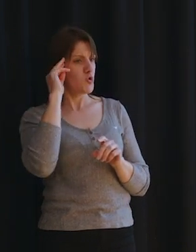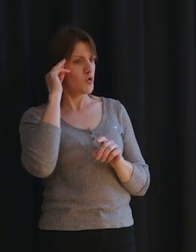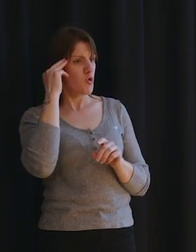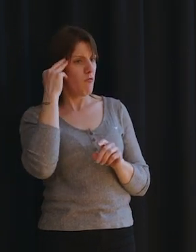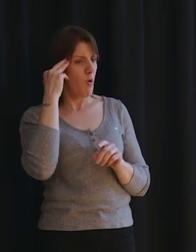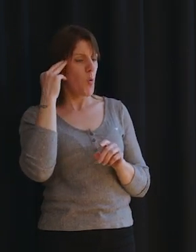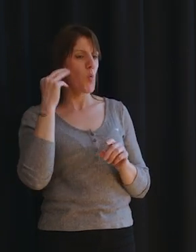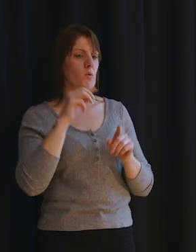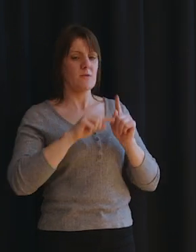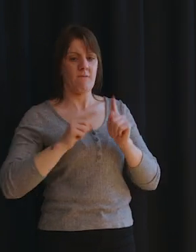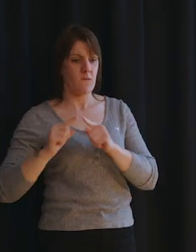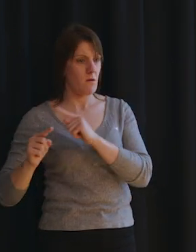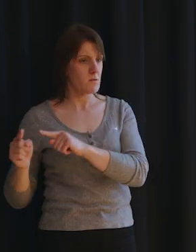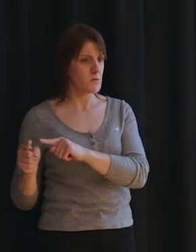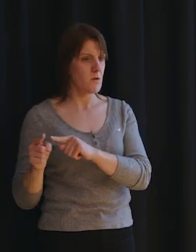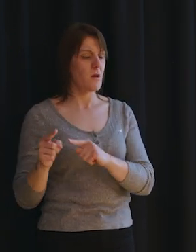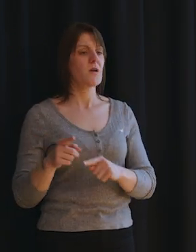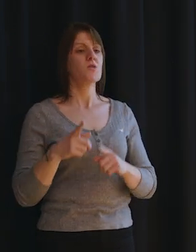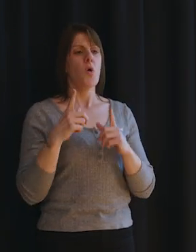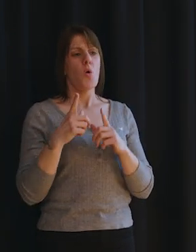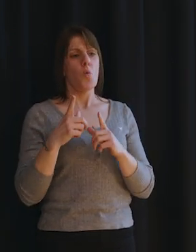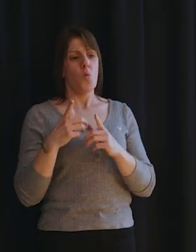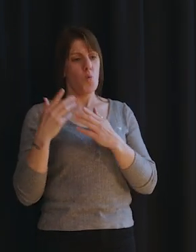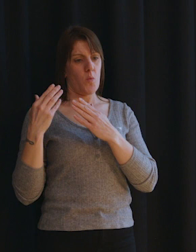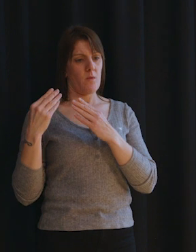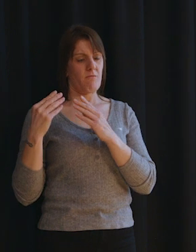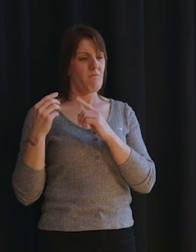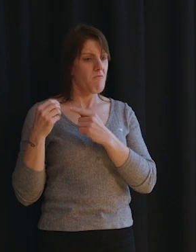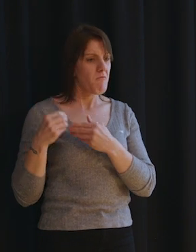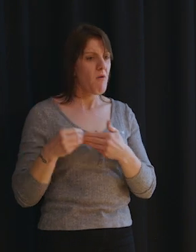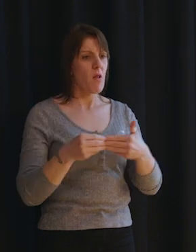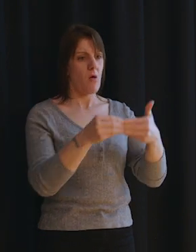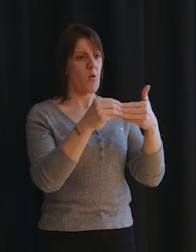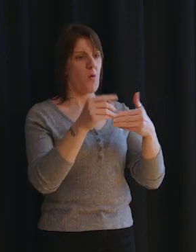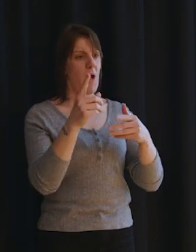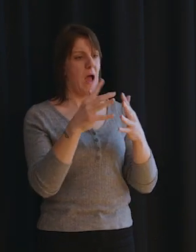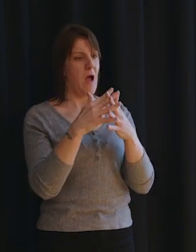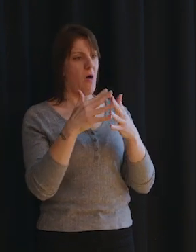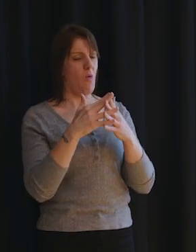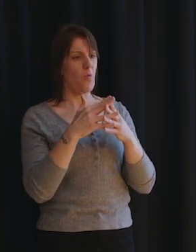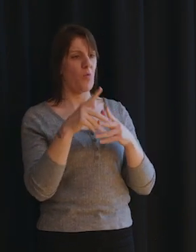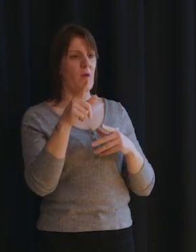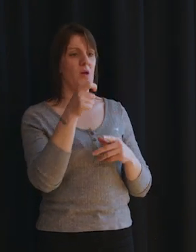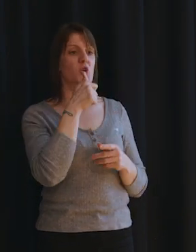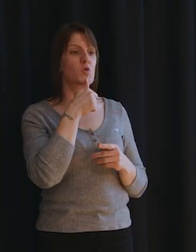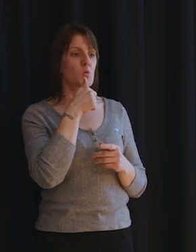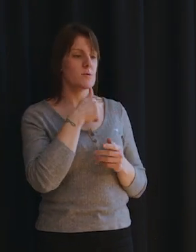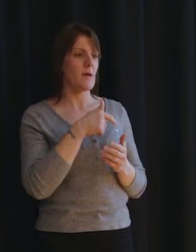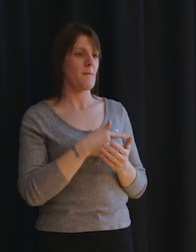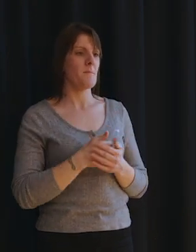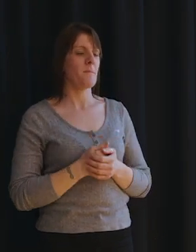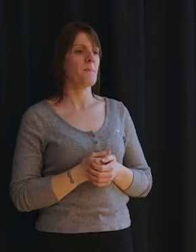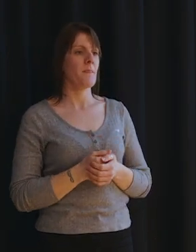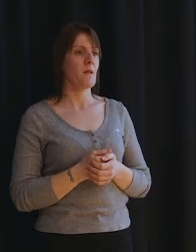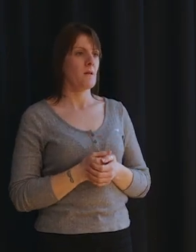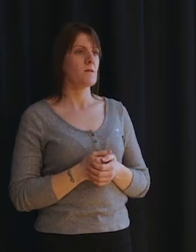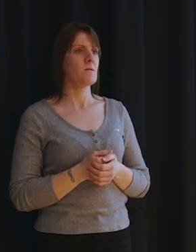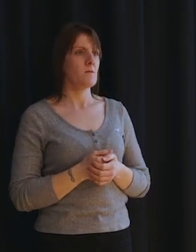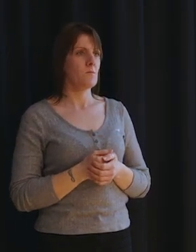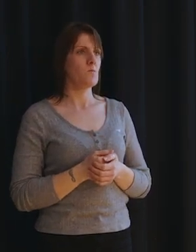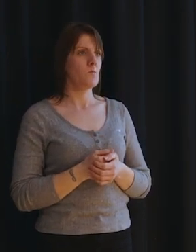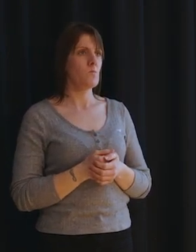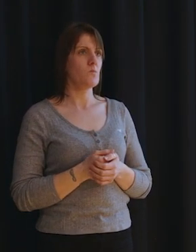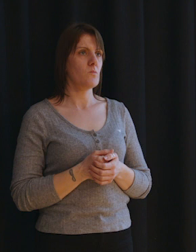kind of navigate themselves to using substances. Okay, so that's part of what I'm going to talk about today as well.